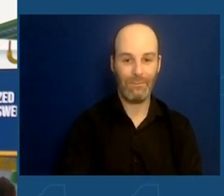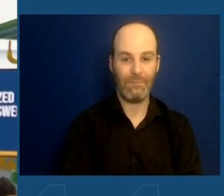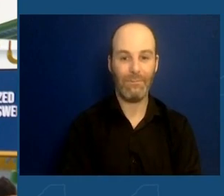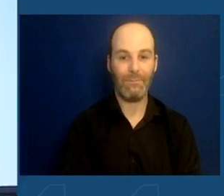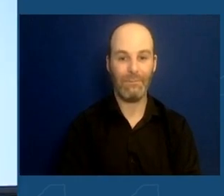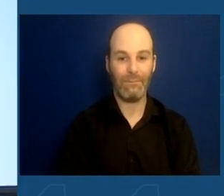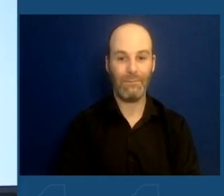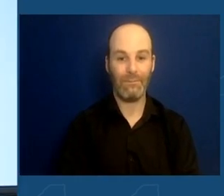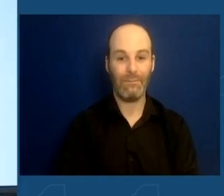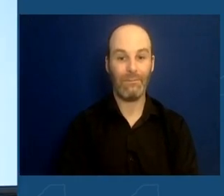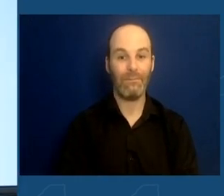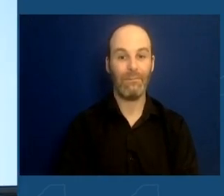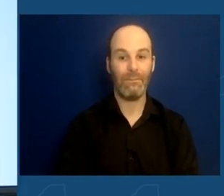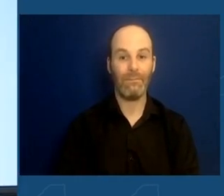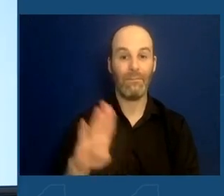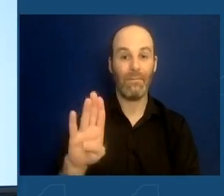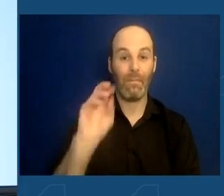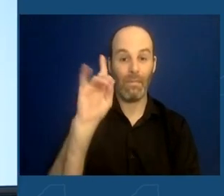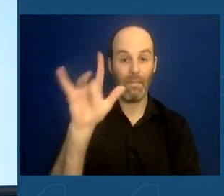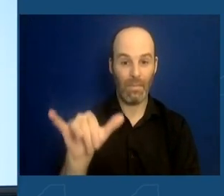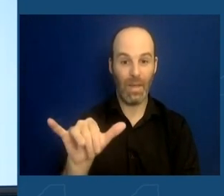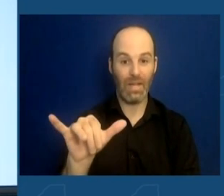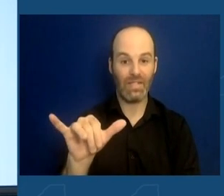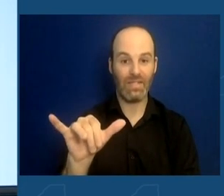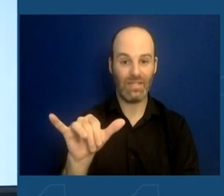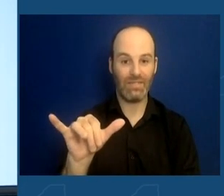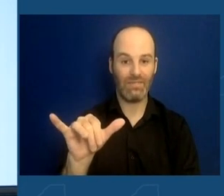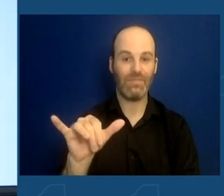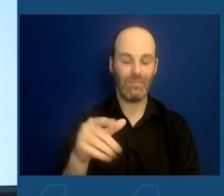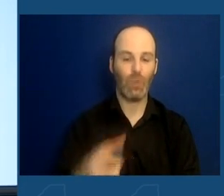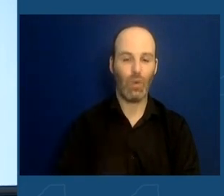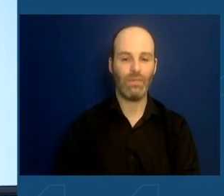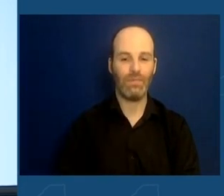Buddy Broadwell, back in the 80s or so,